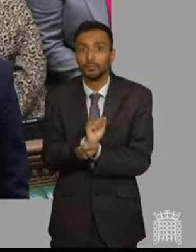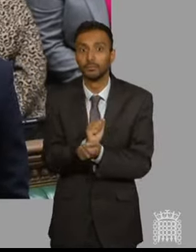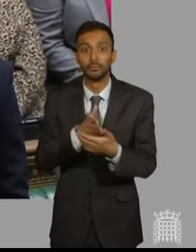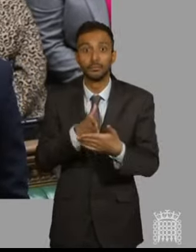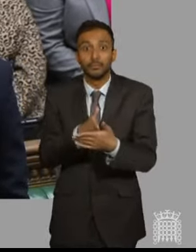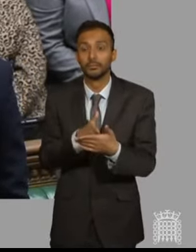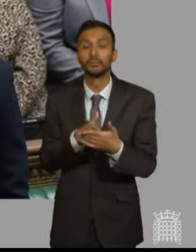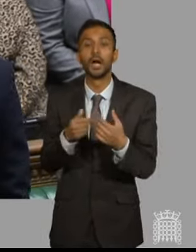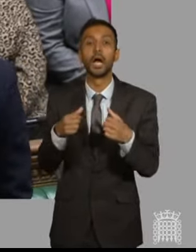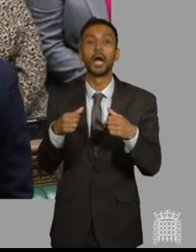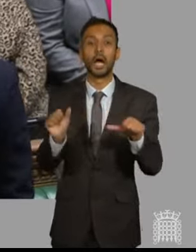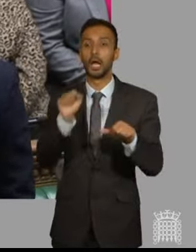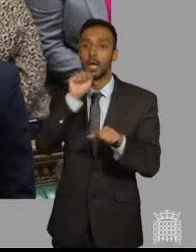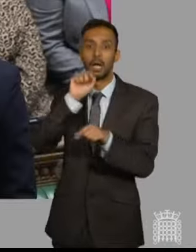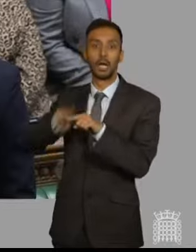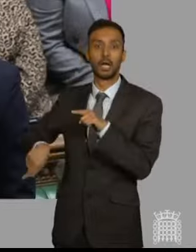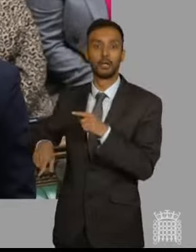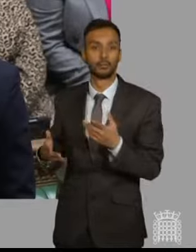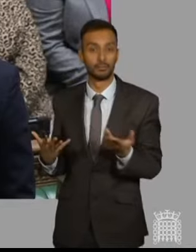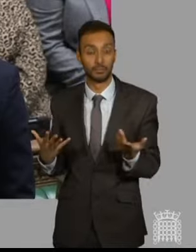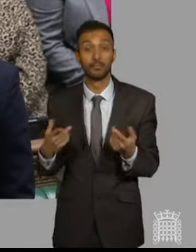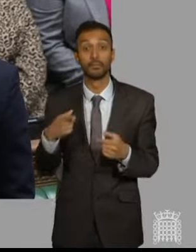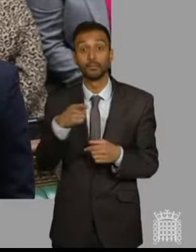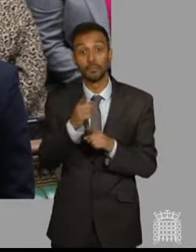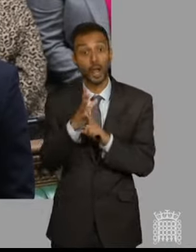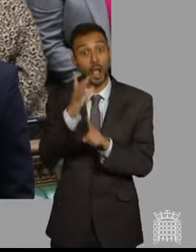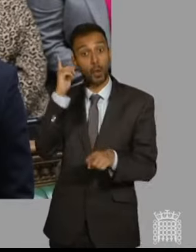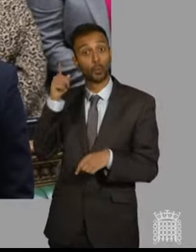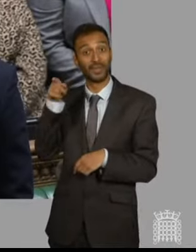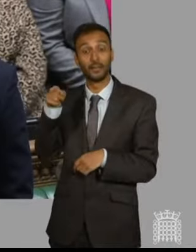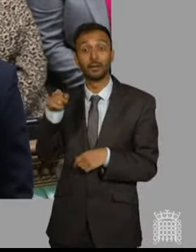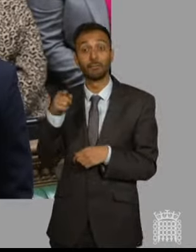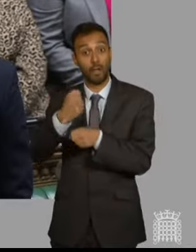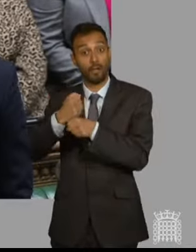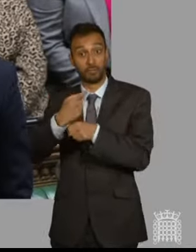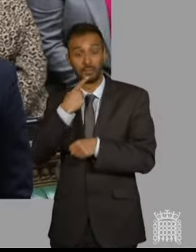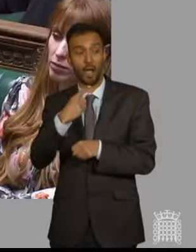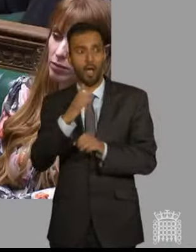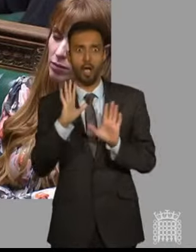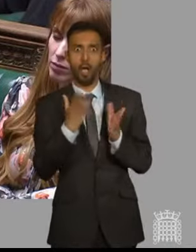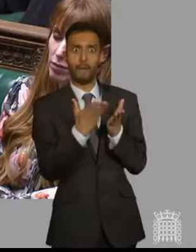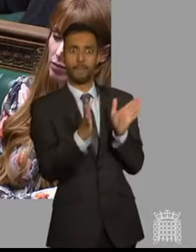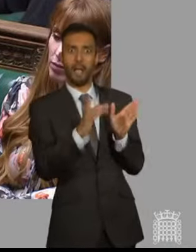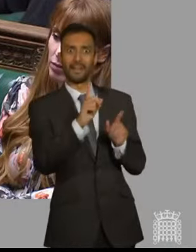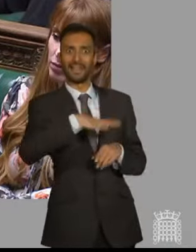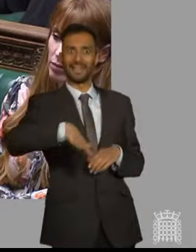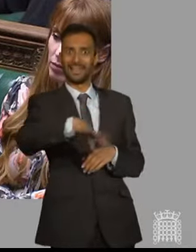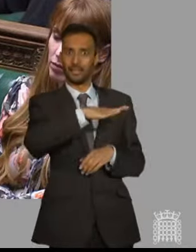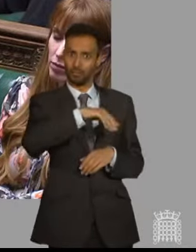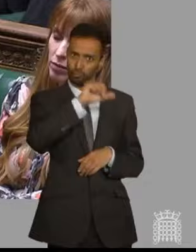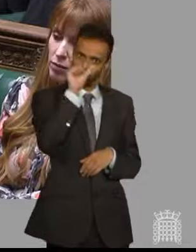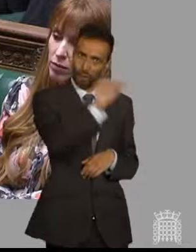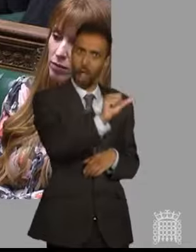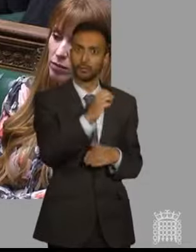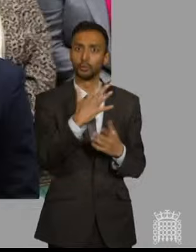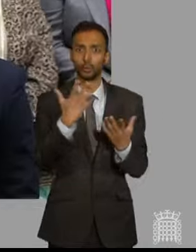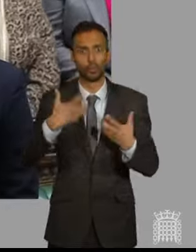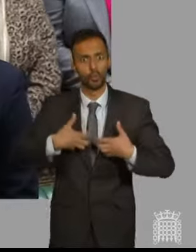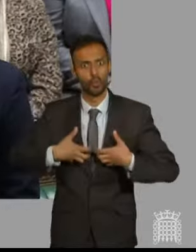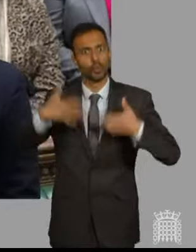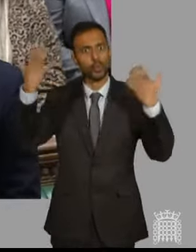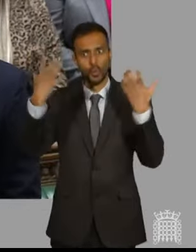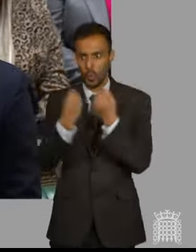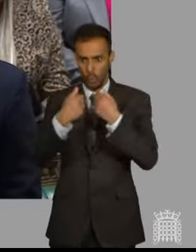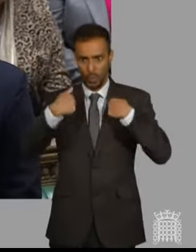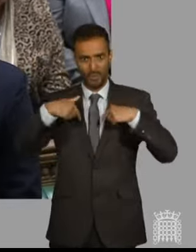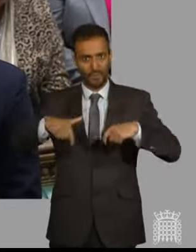at Westminster, and they are angry at Westminster. They're angry at Westminster because they know that this place